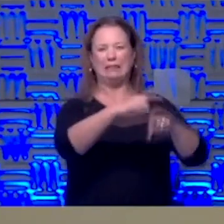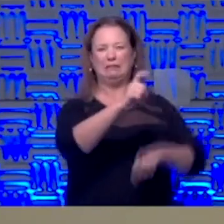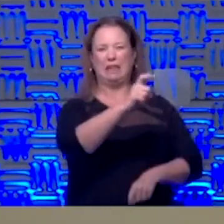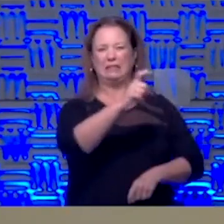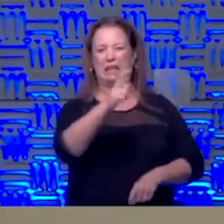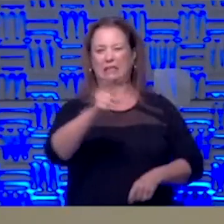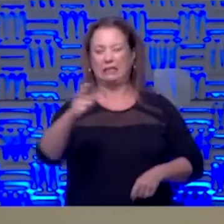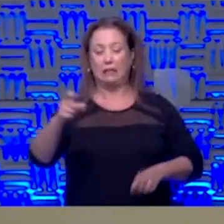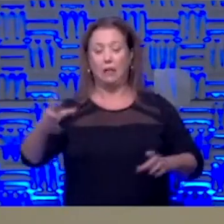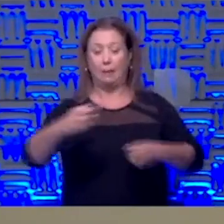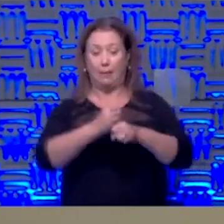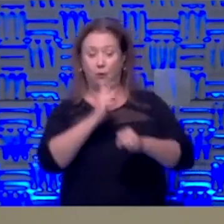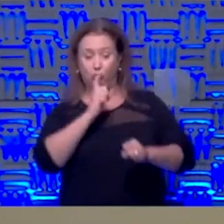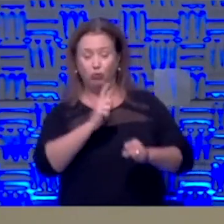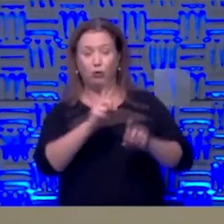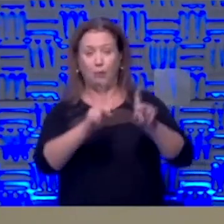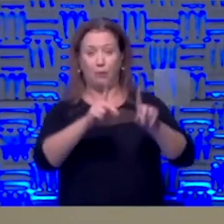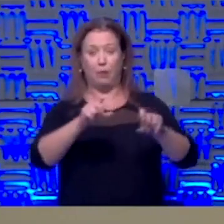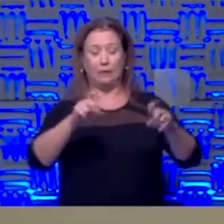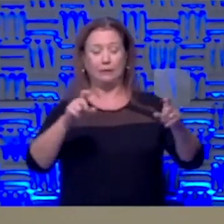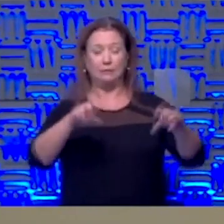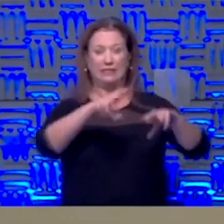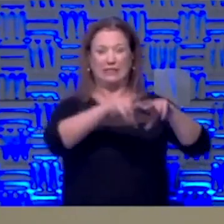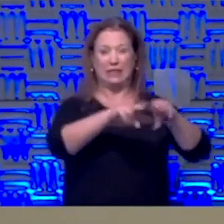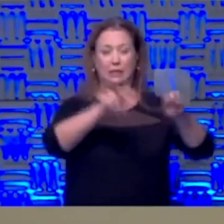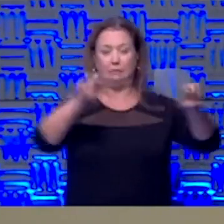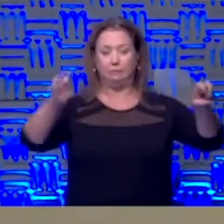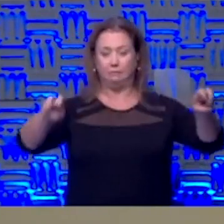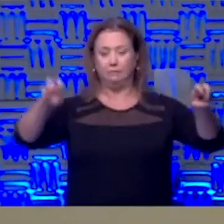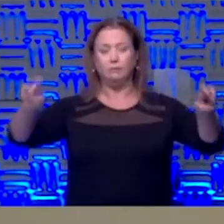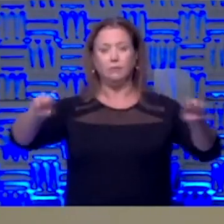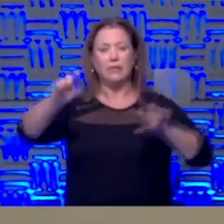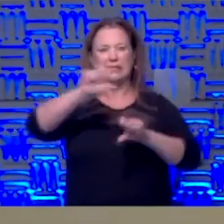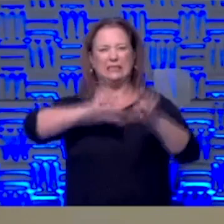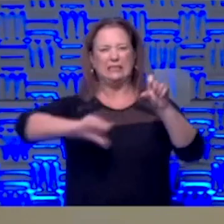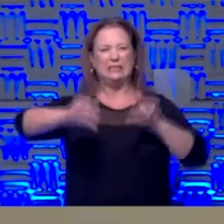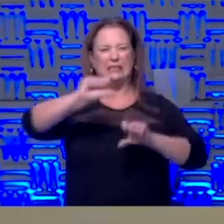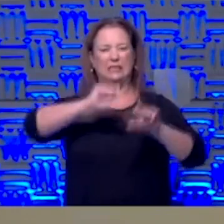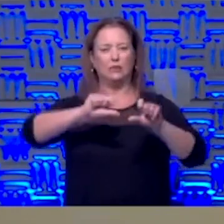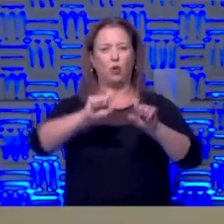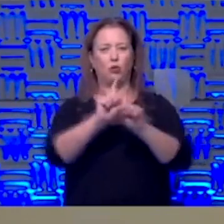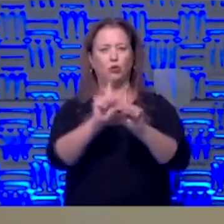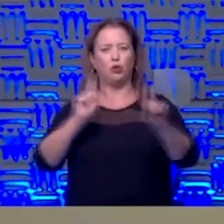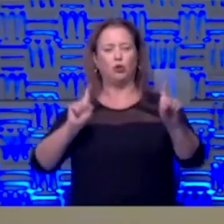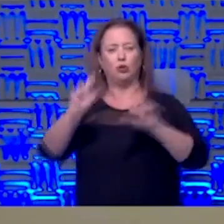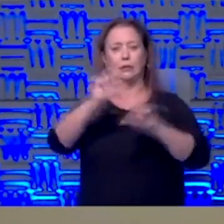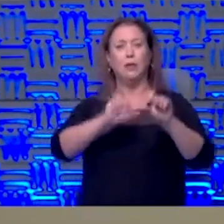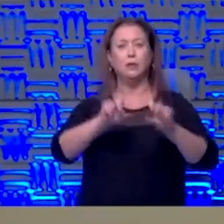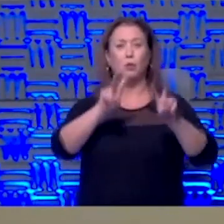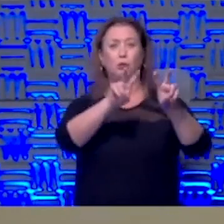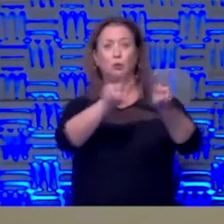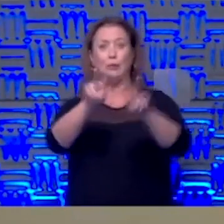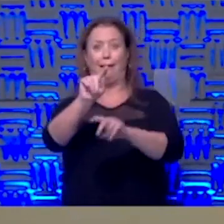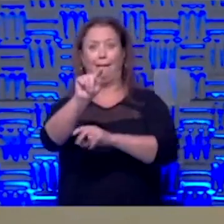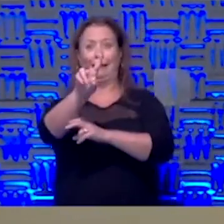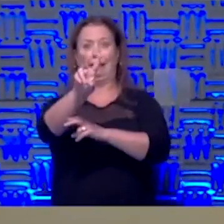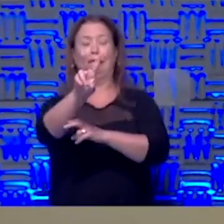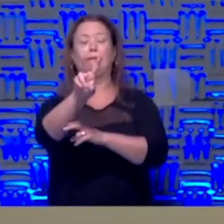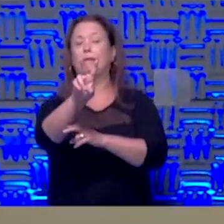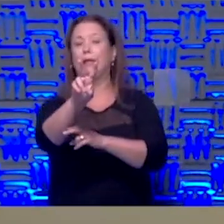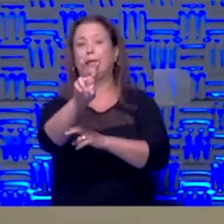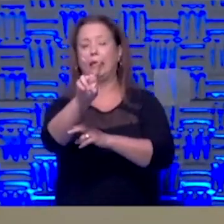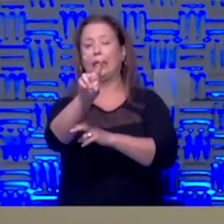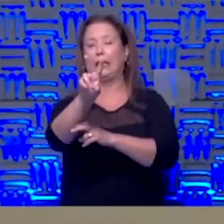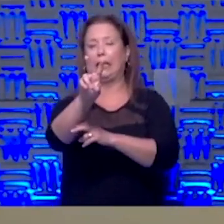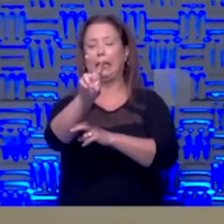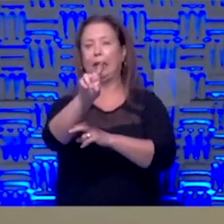to make sure that they're socially distancing. So again, what you see on TV probably